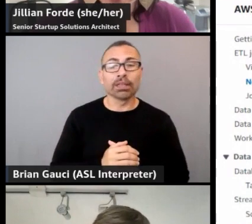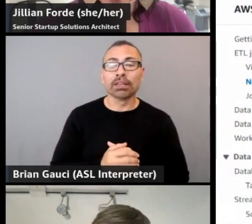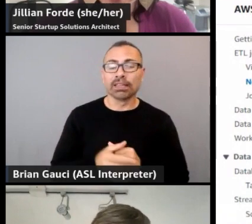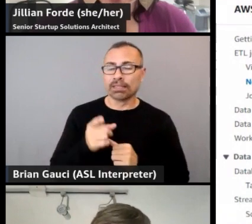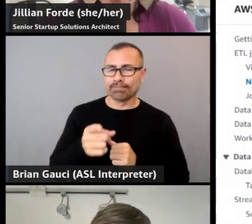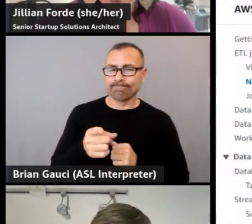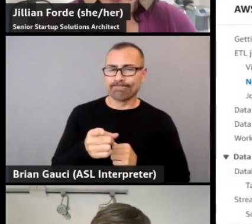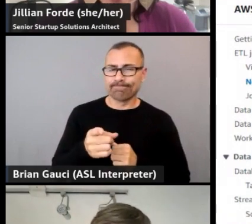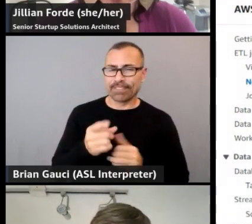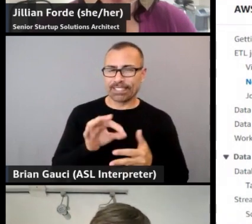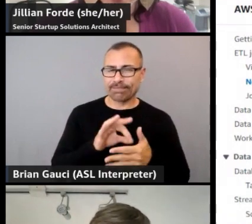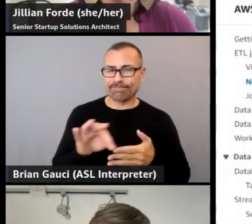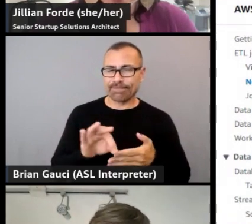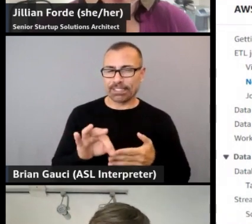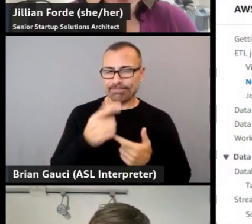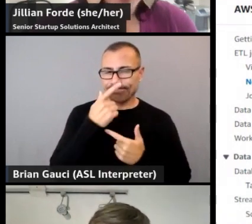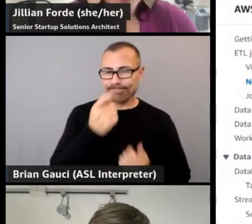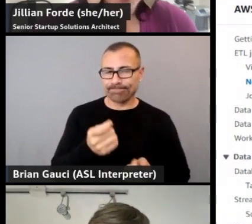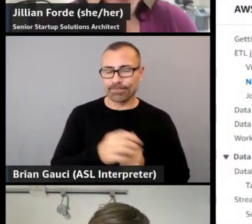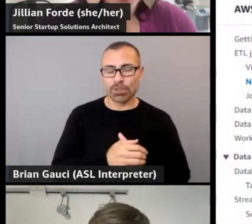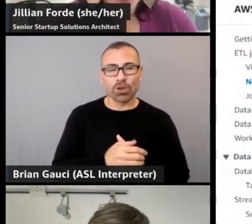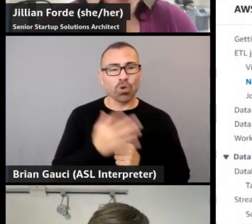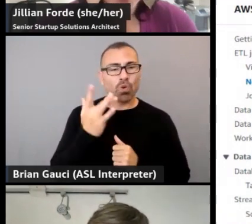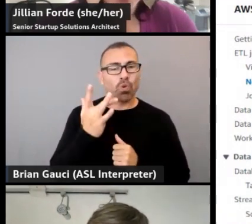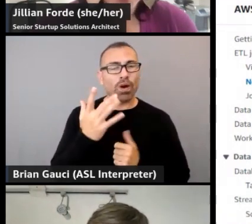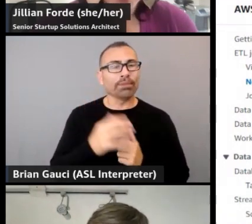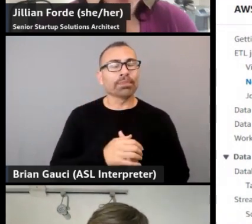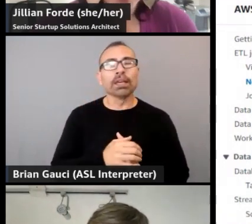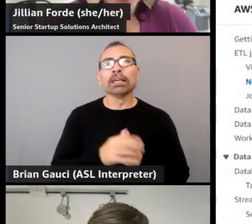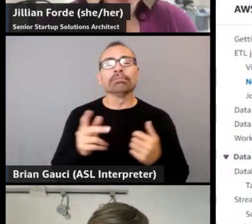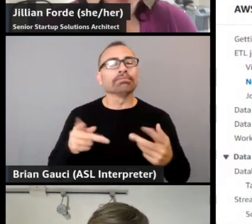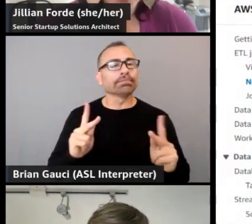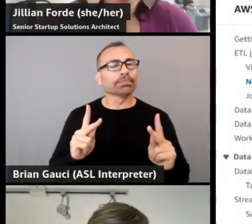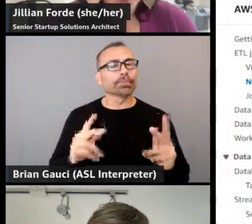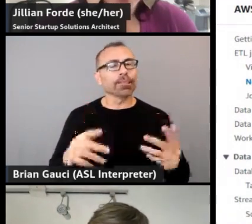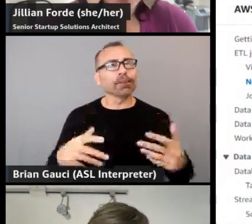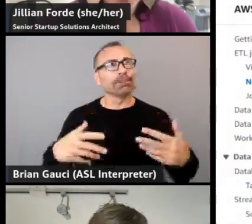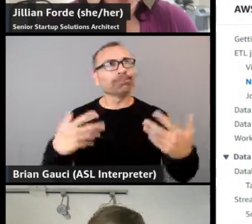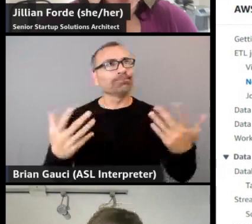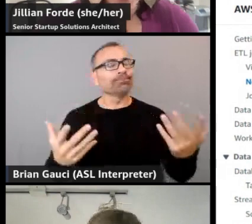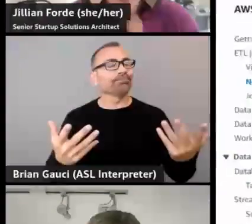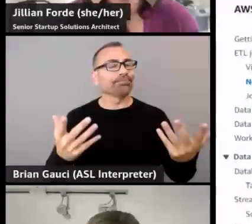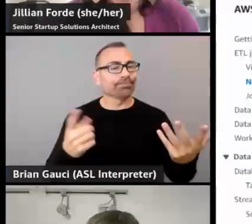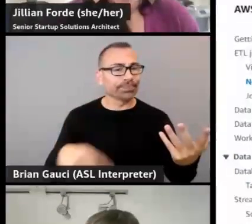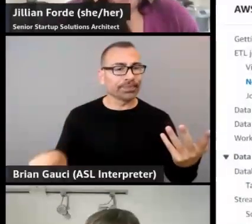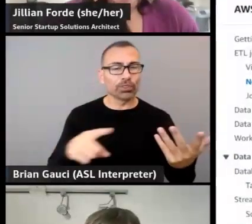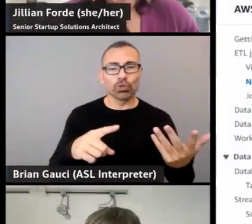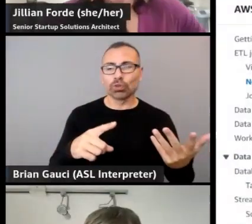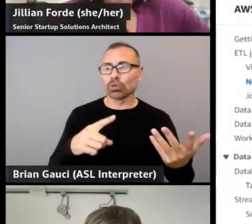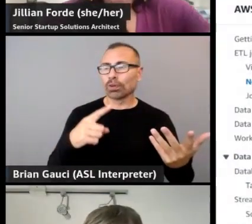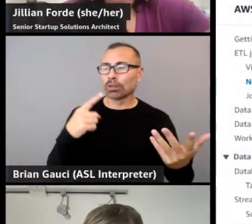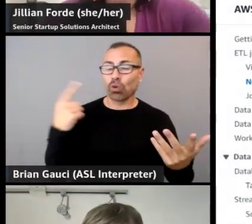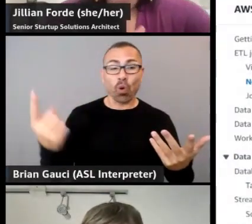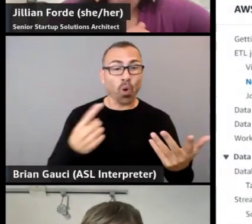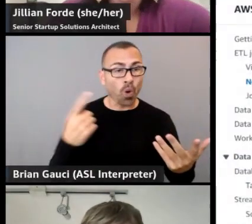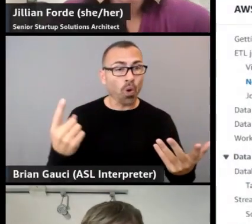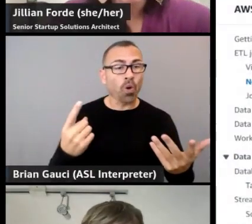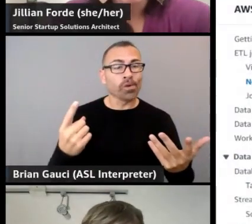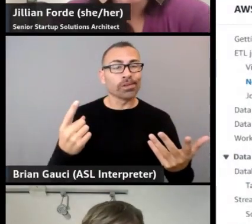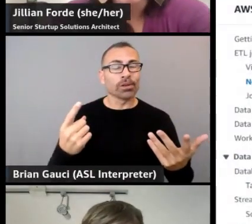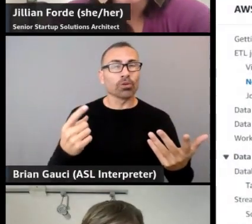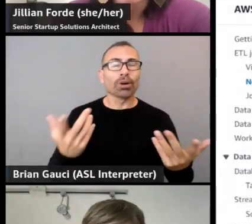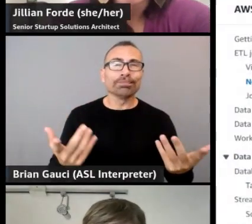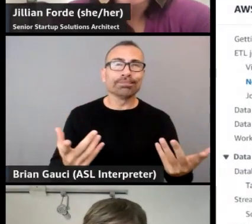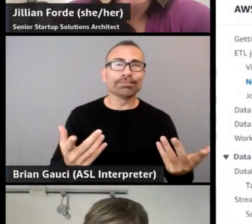feature. Auto-scaling, what it does, it allows you to only right size your